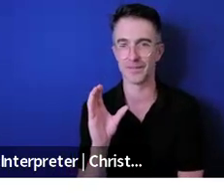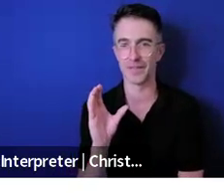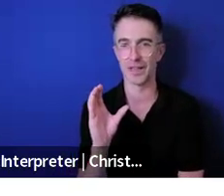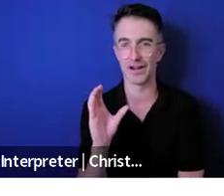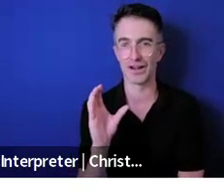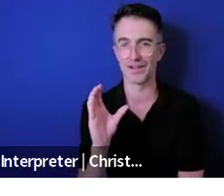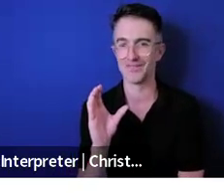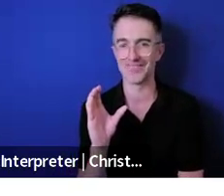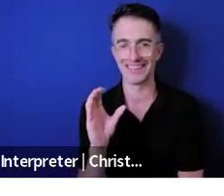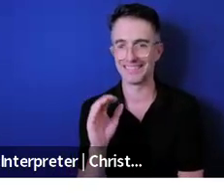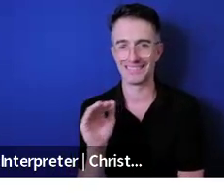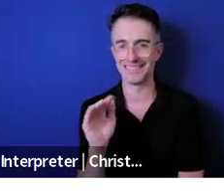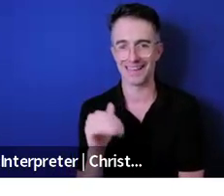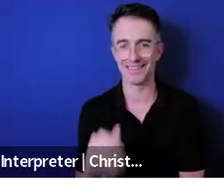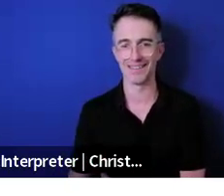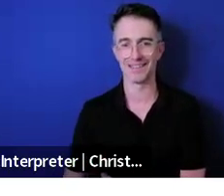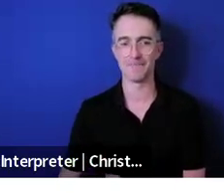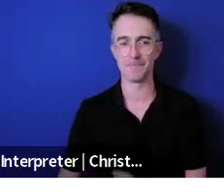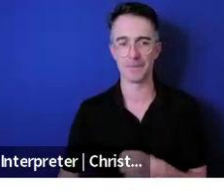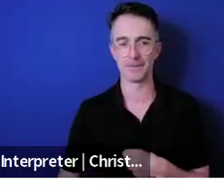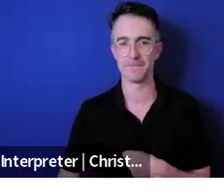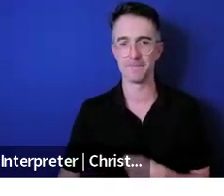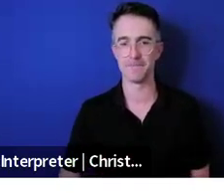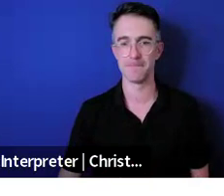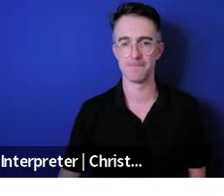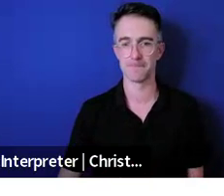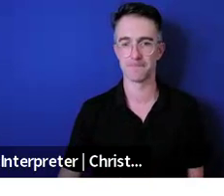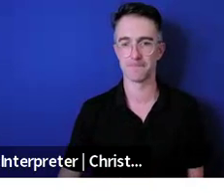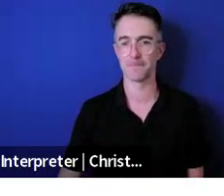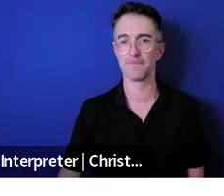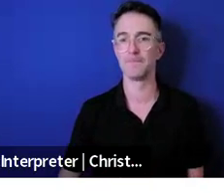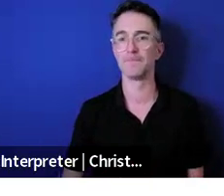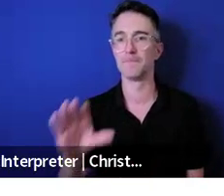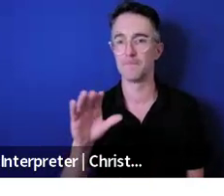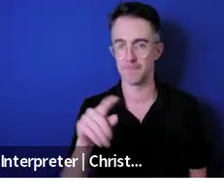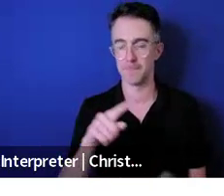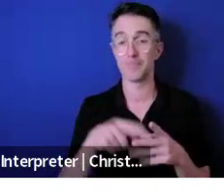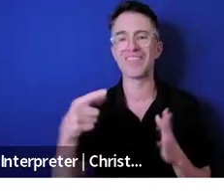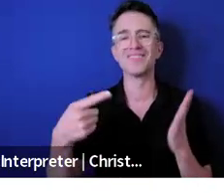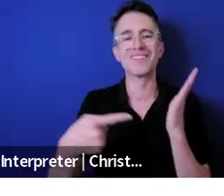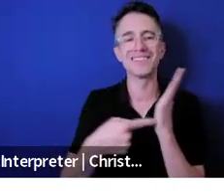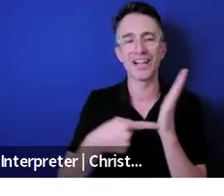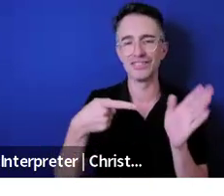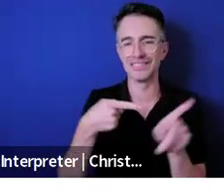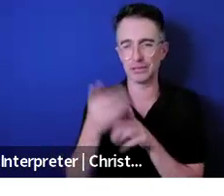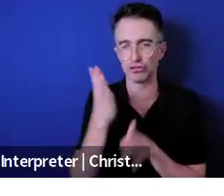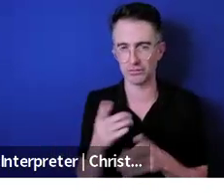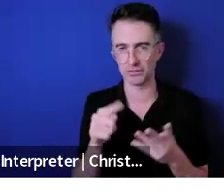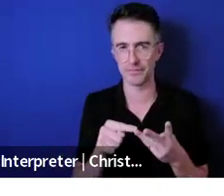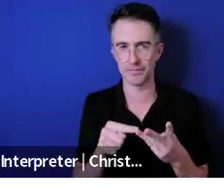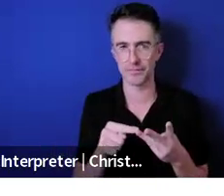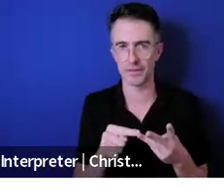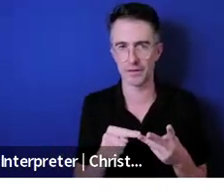social registry in Mauritania. Furthermore, we will have also colleague from